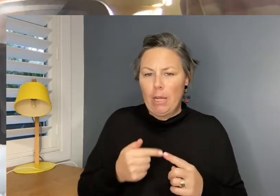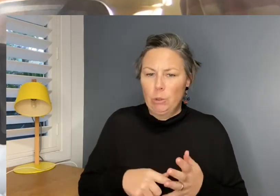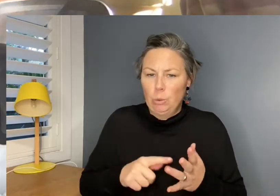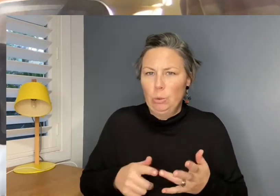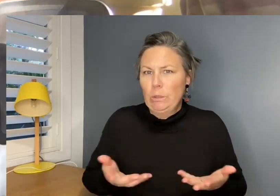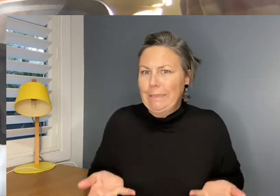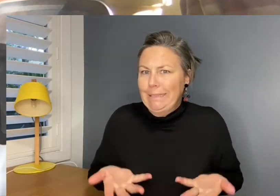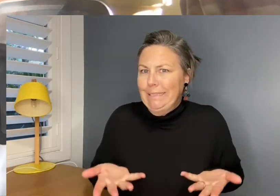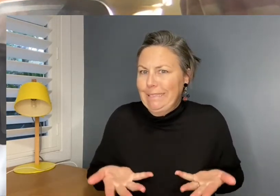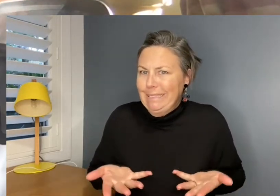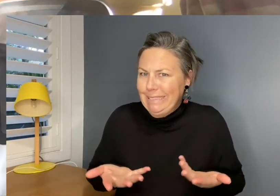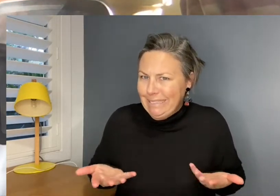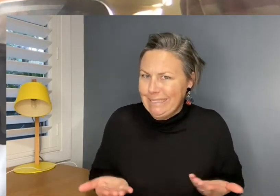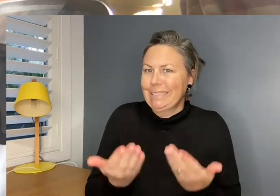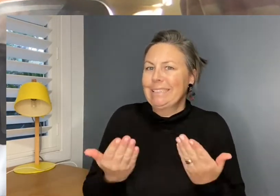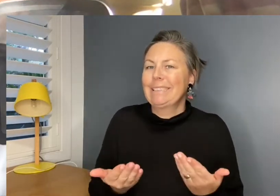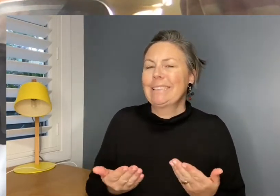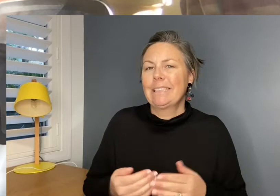intervention.